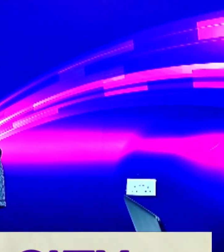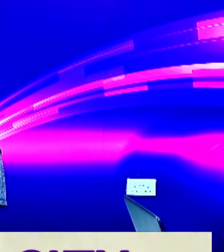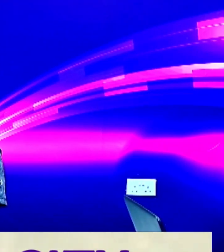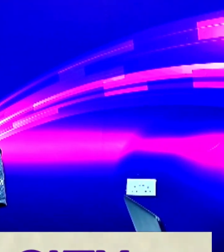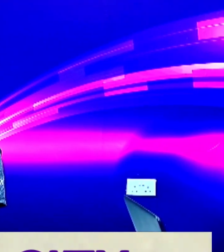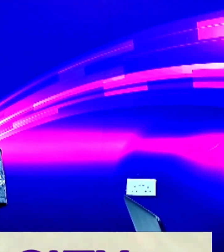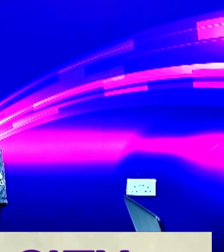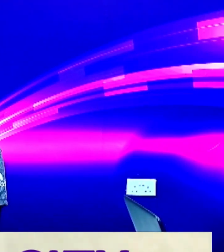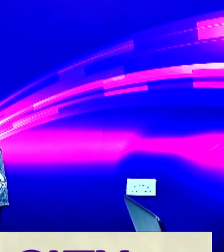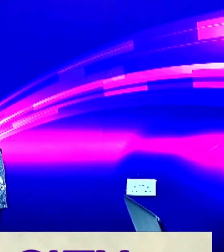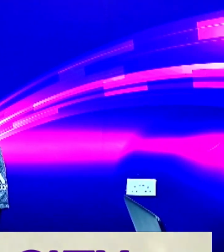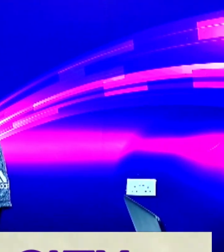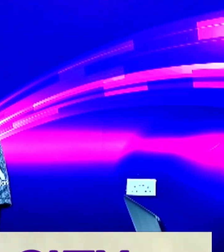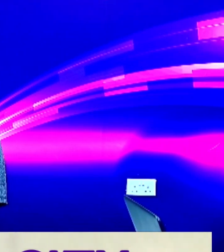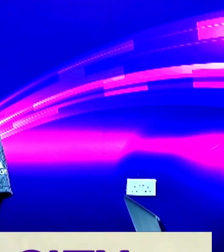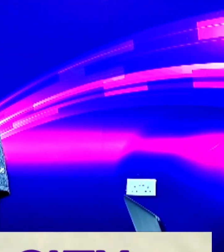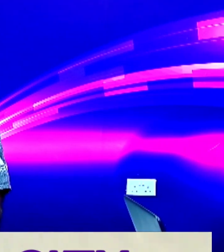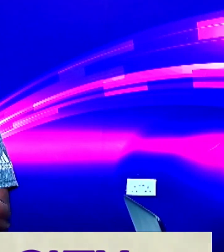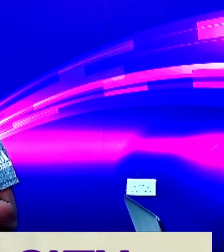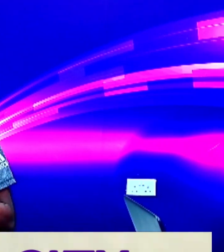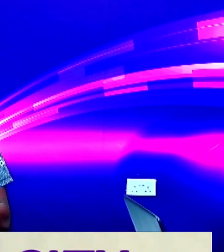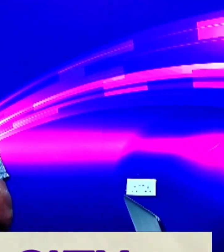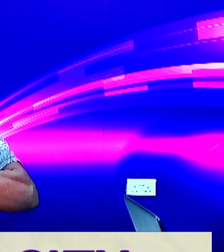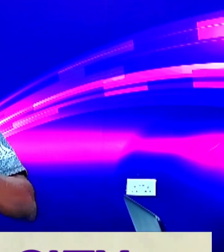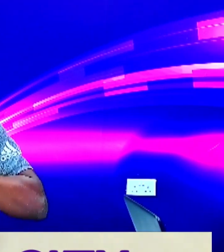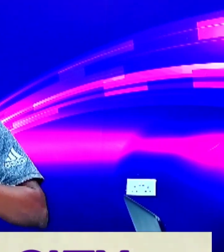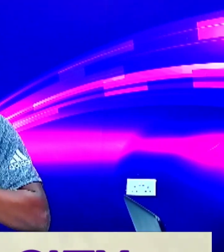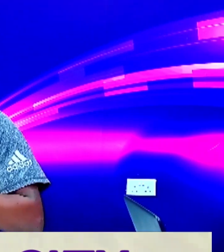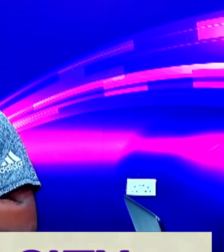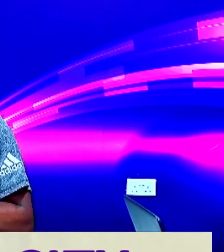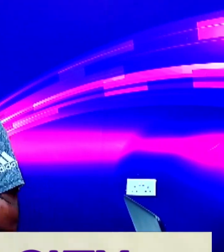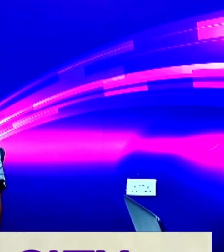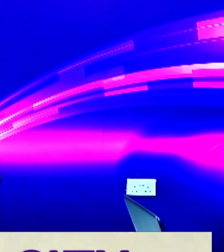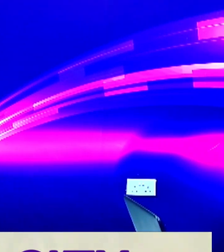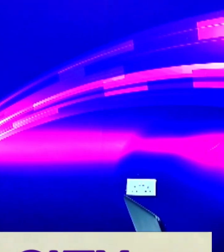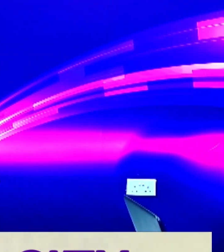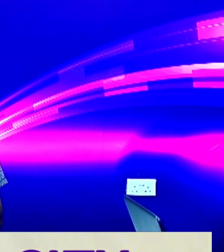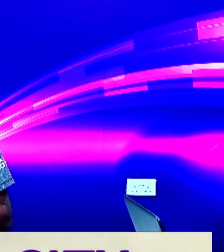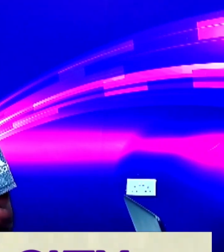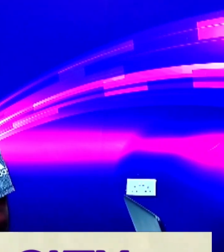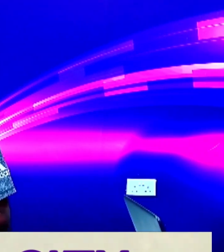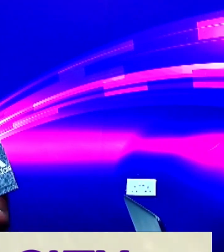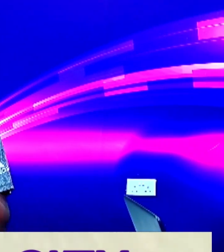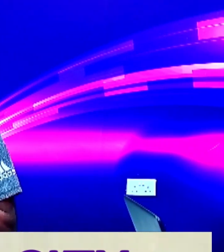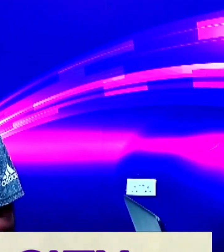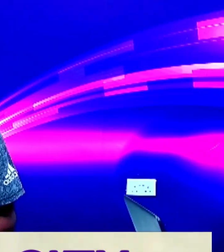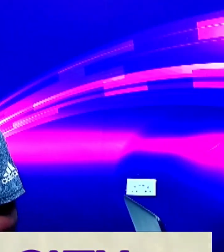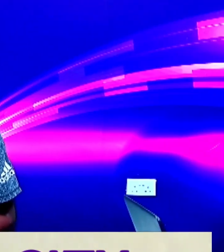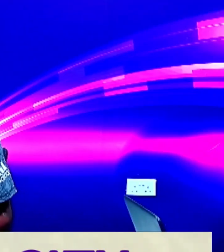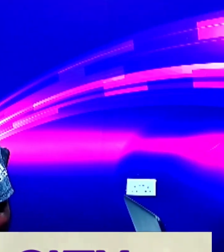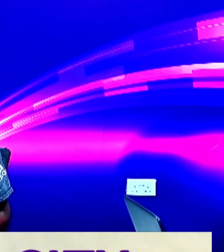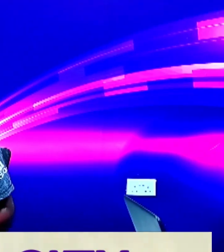promise and that's a very big money. So there will be a lot of motivation and they will be very active and they will